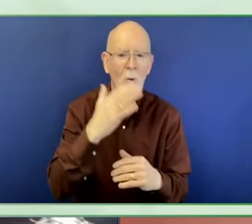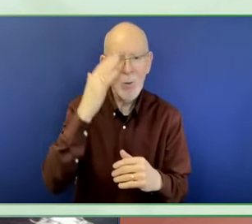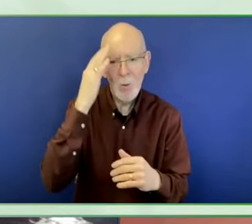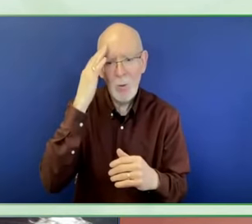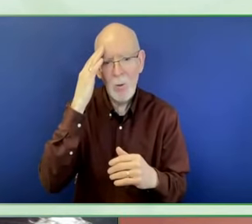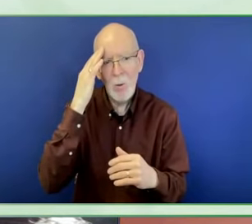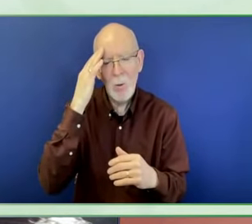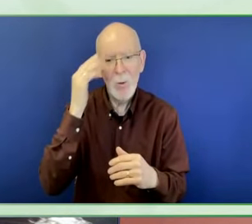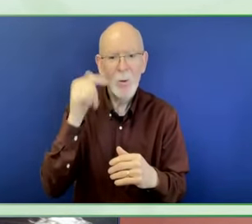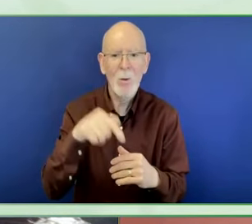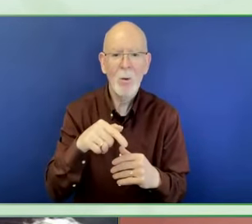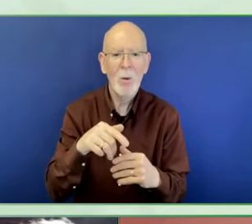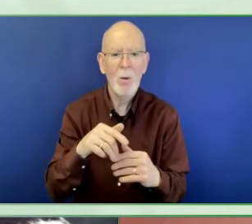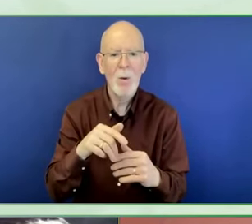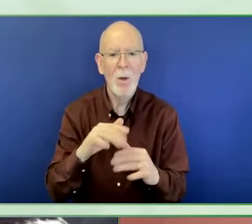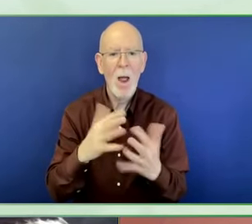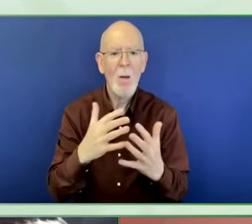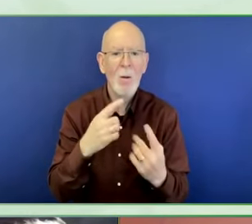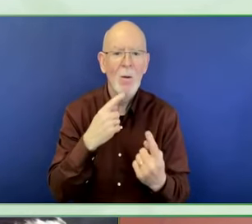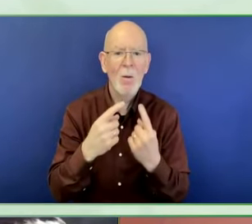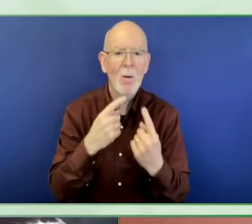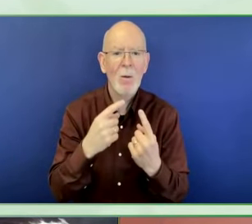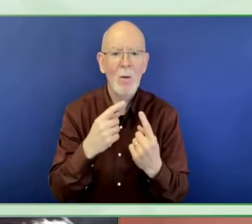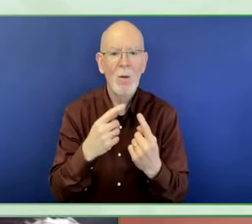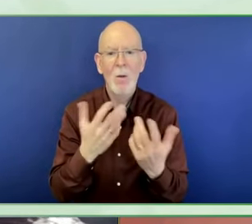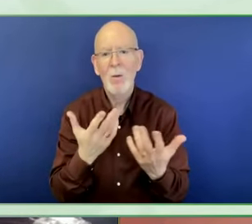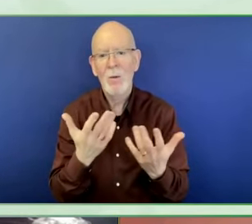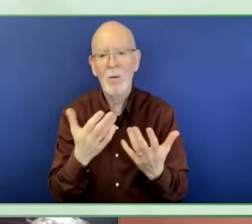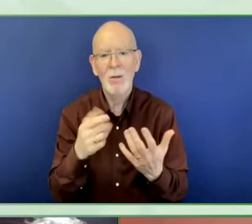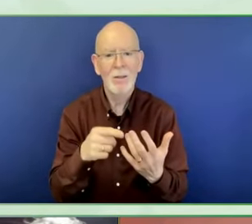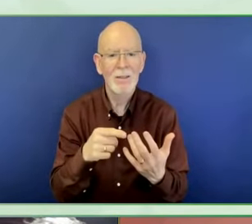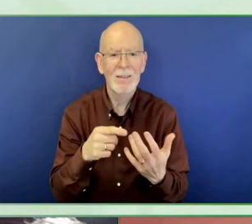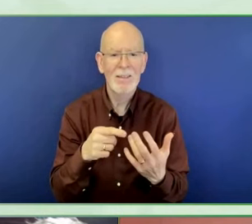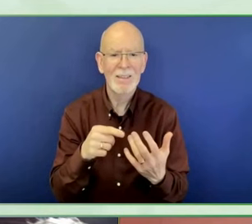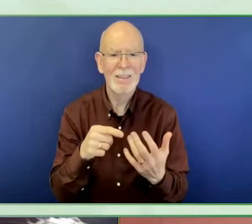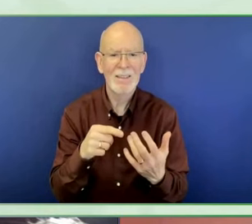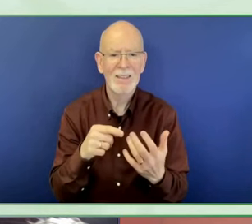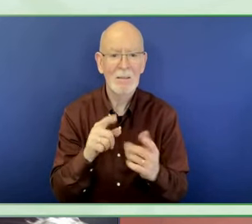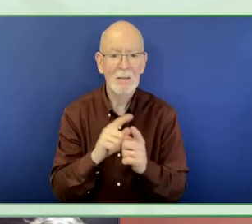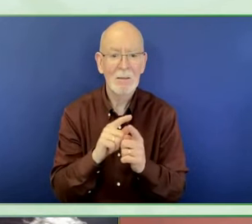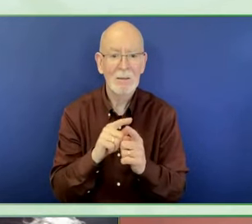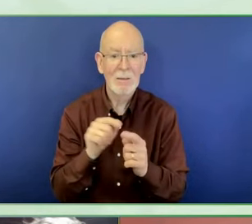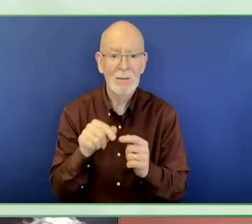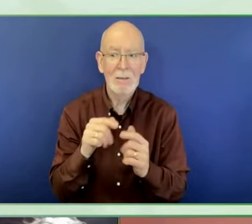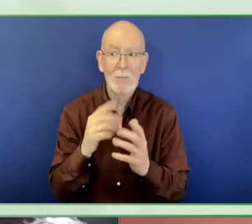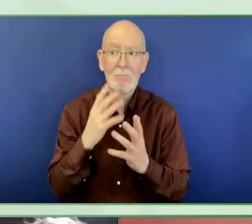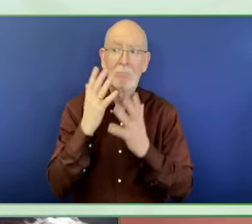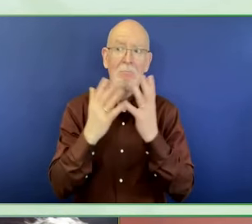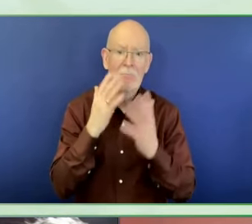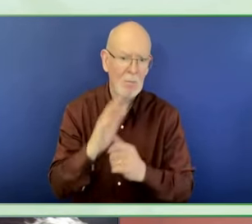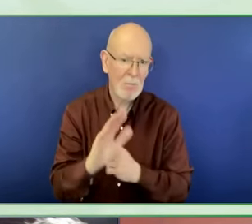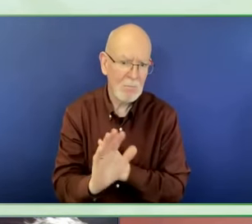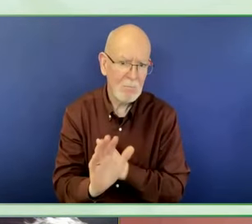you. Lilian from Cameroon, would you like to respond to the question as well?